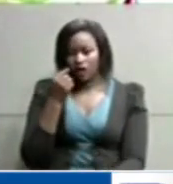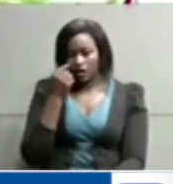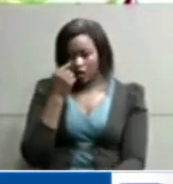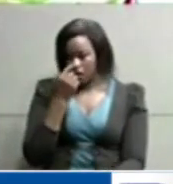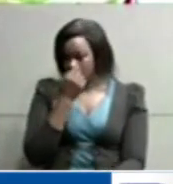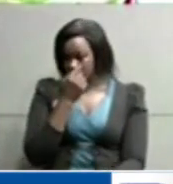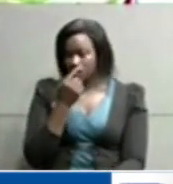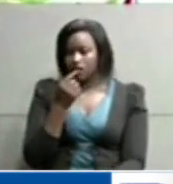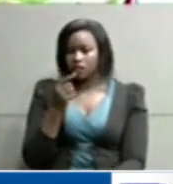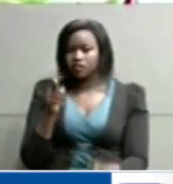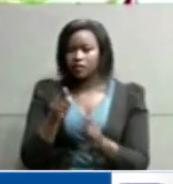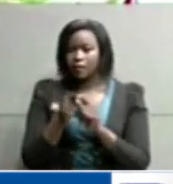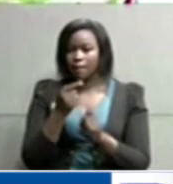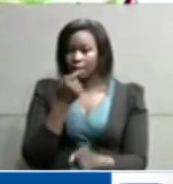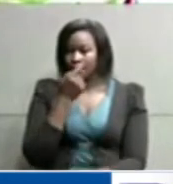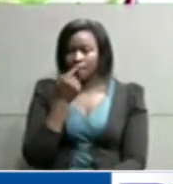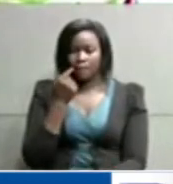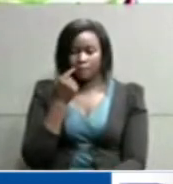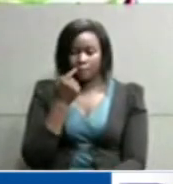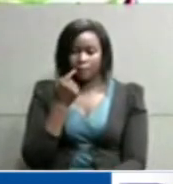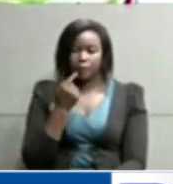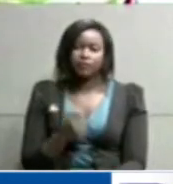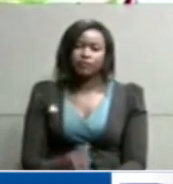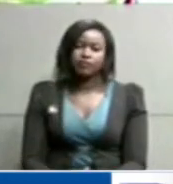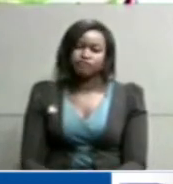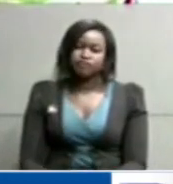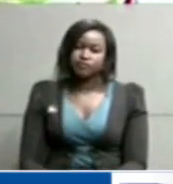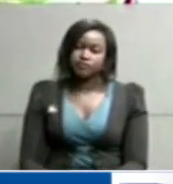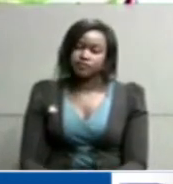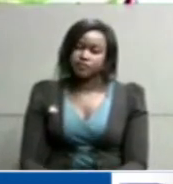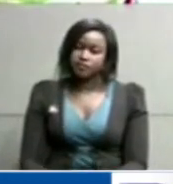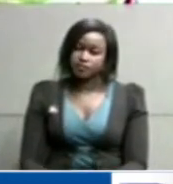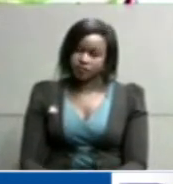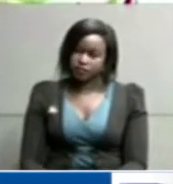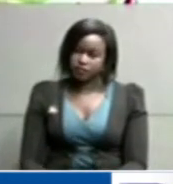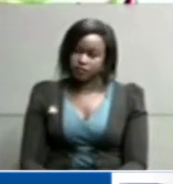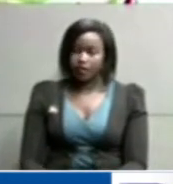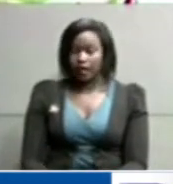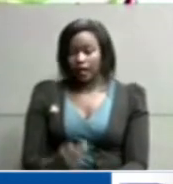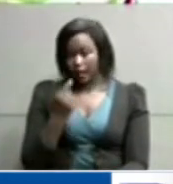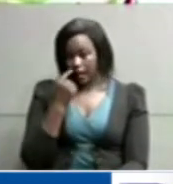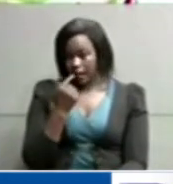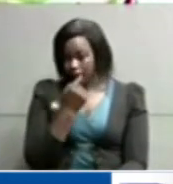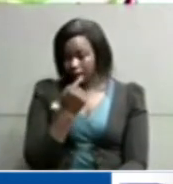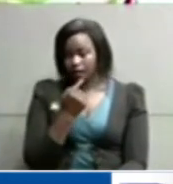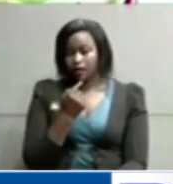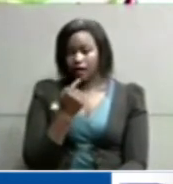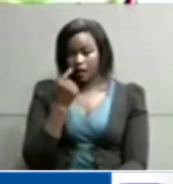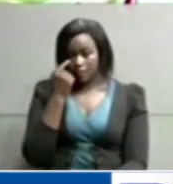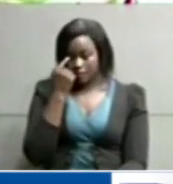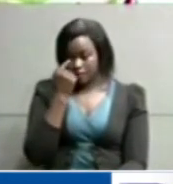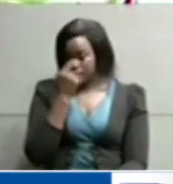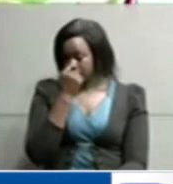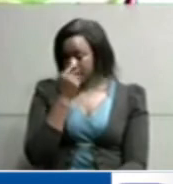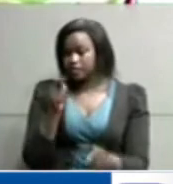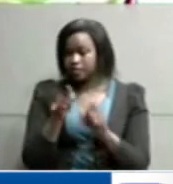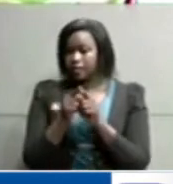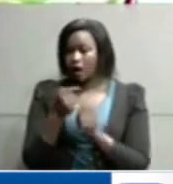enyindo bageta chimurugana aha enyindo amaso omukamwa omunda.